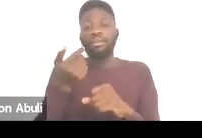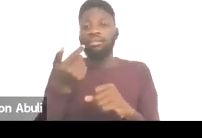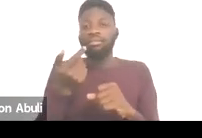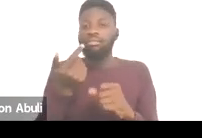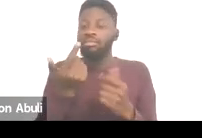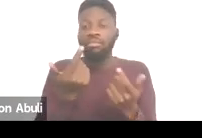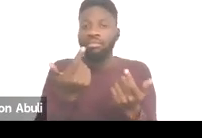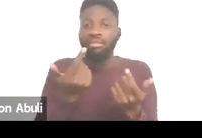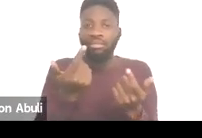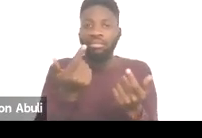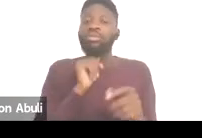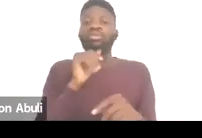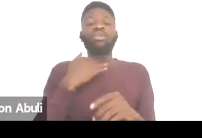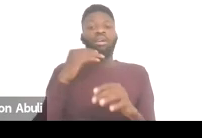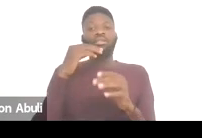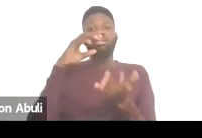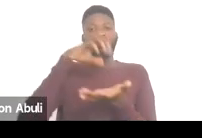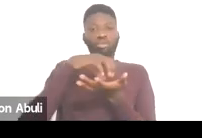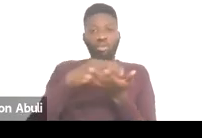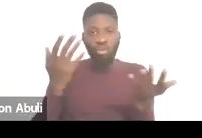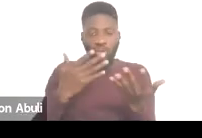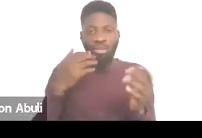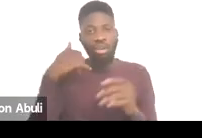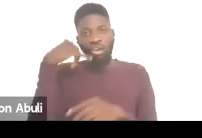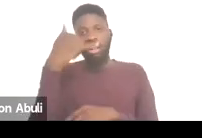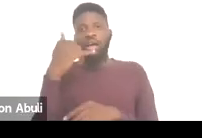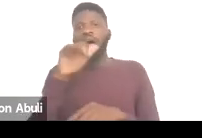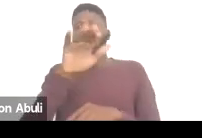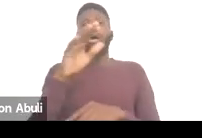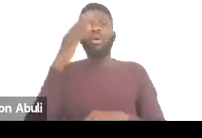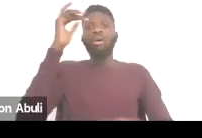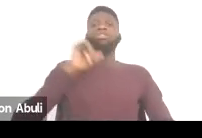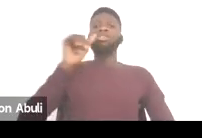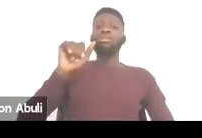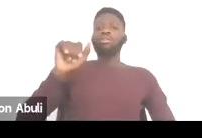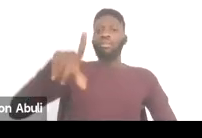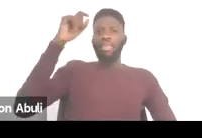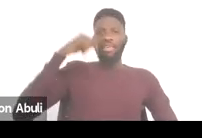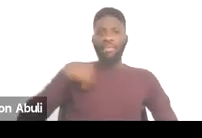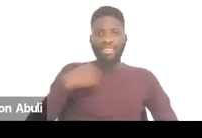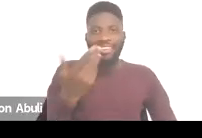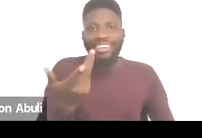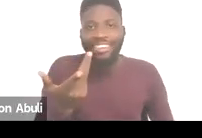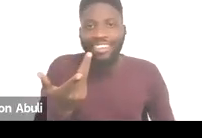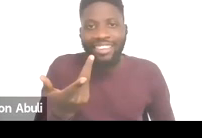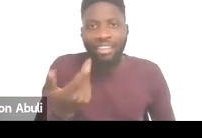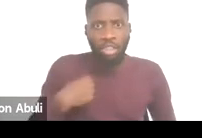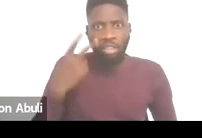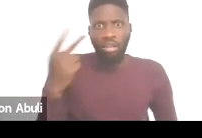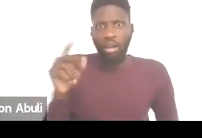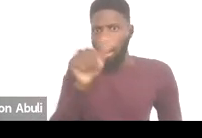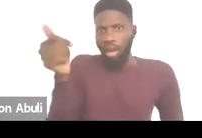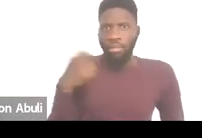You don't want a situation where unapigwa simu unauliza, sasa mbona hamkunichukua? Na niliona wengine